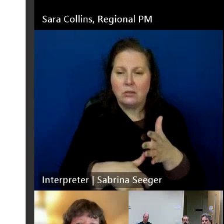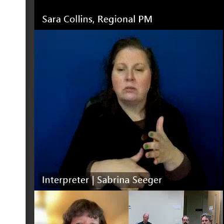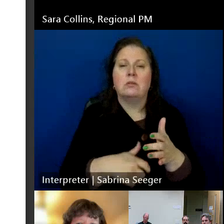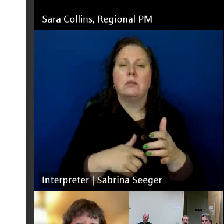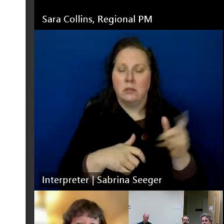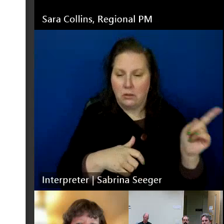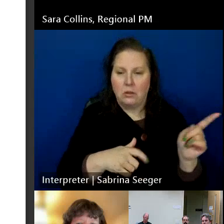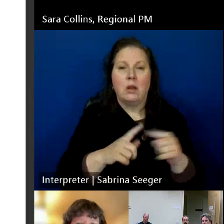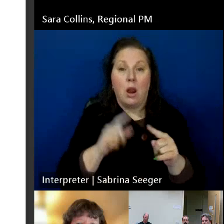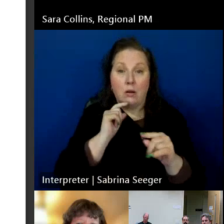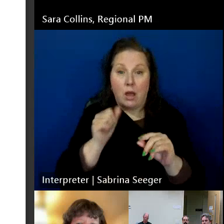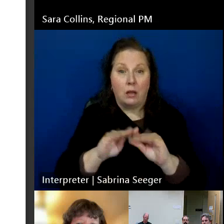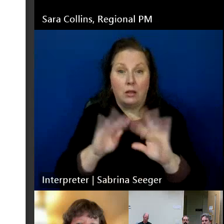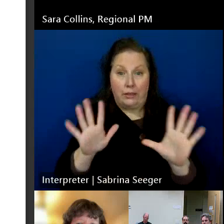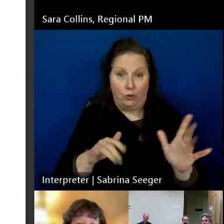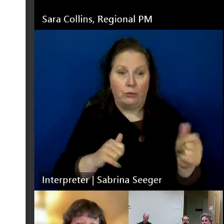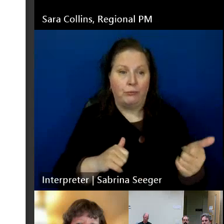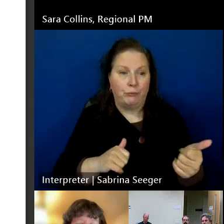that are not clear. And